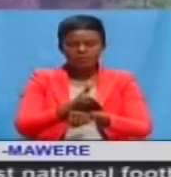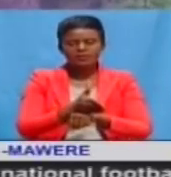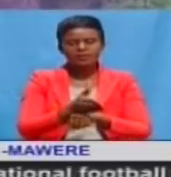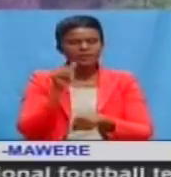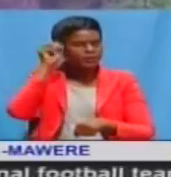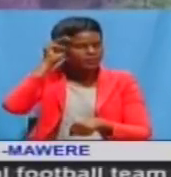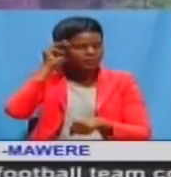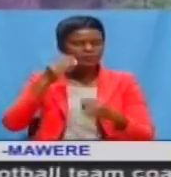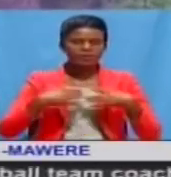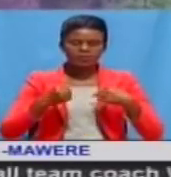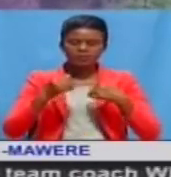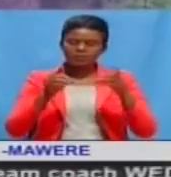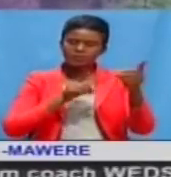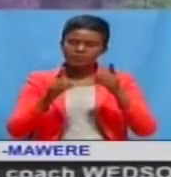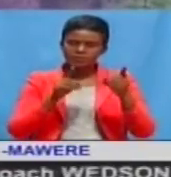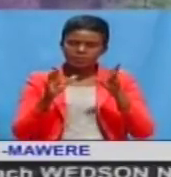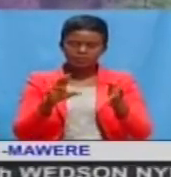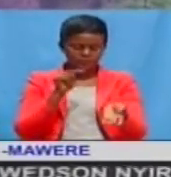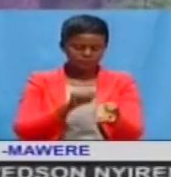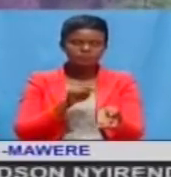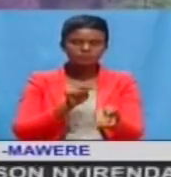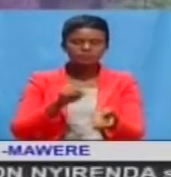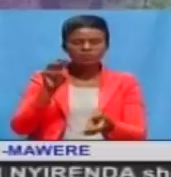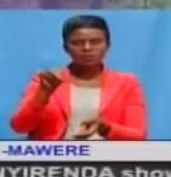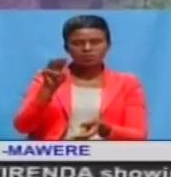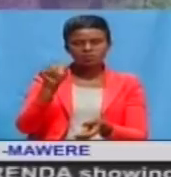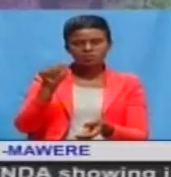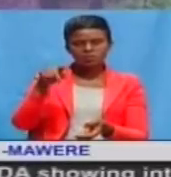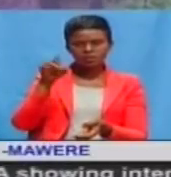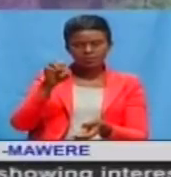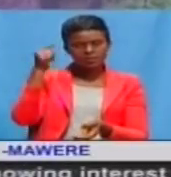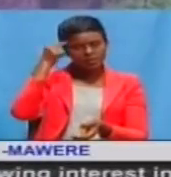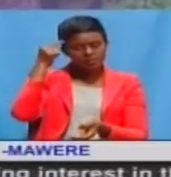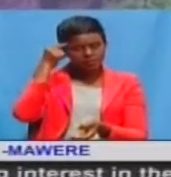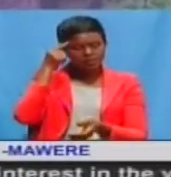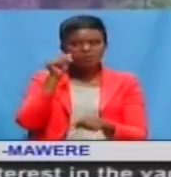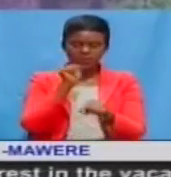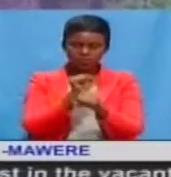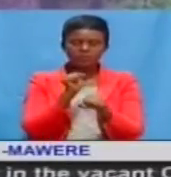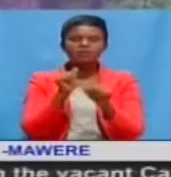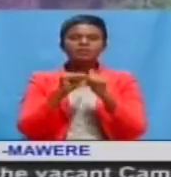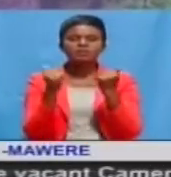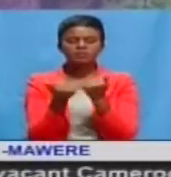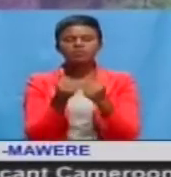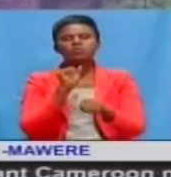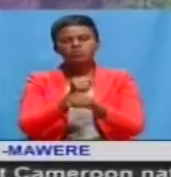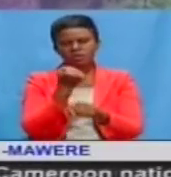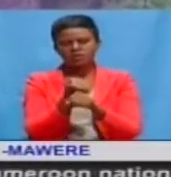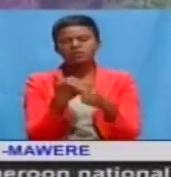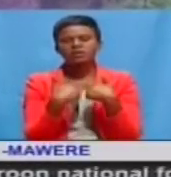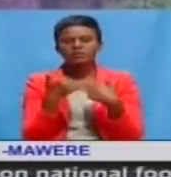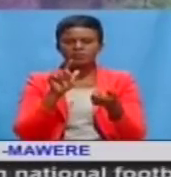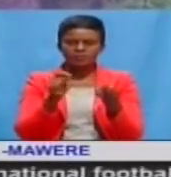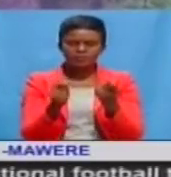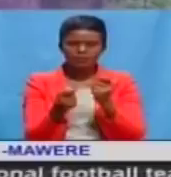And Minister of Health Director Nasing Lonia Mwape says government, in partnership with the Midwives Association, is working hard to change the